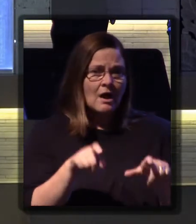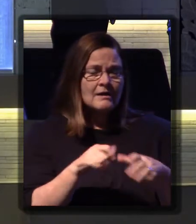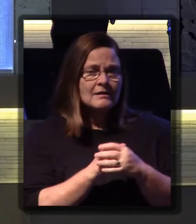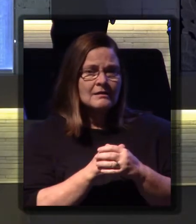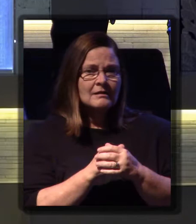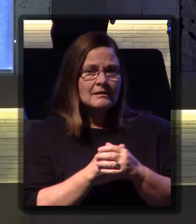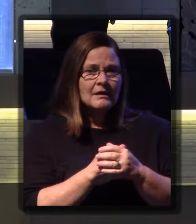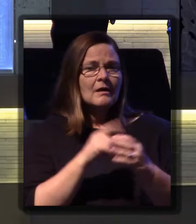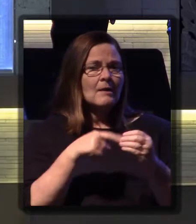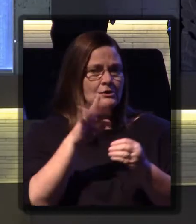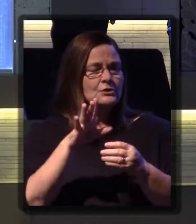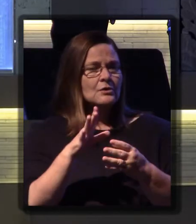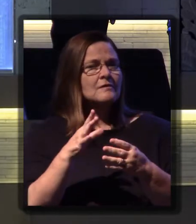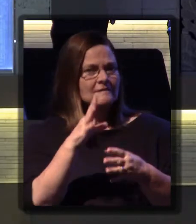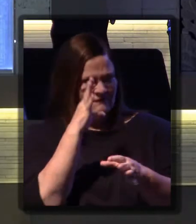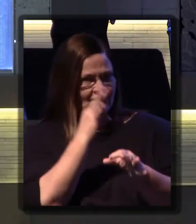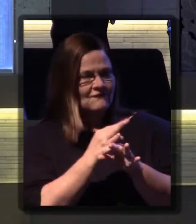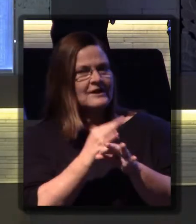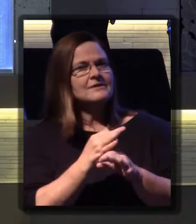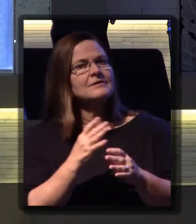a simple trial or test